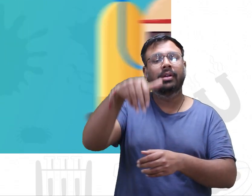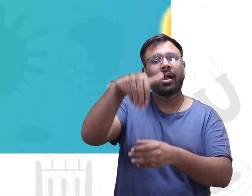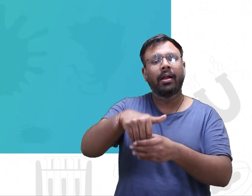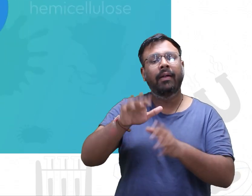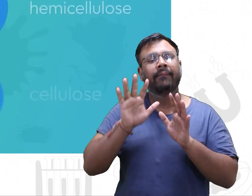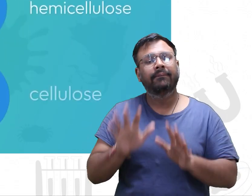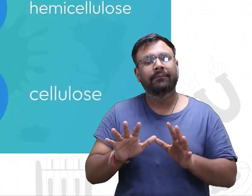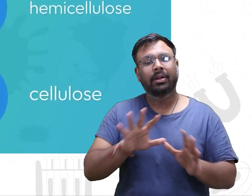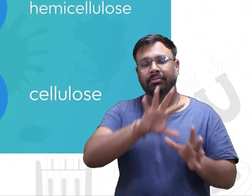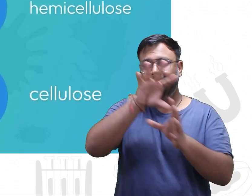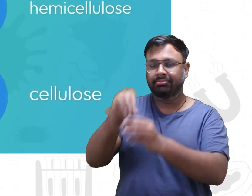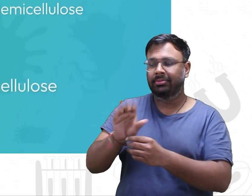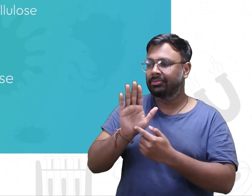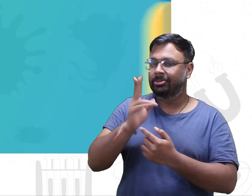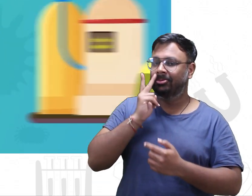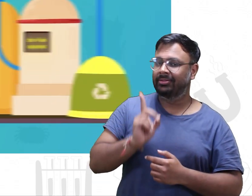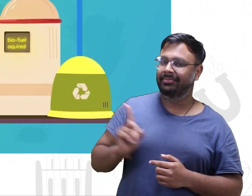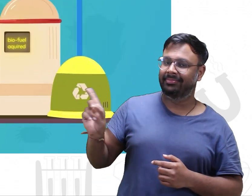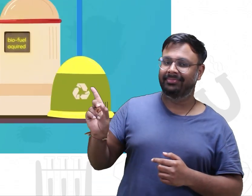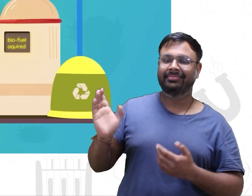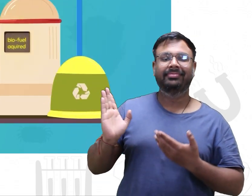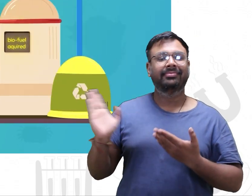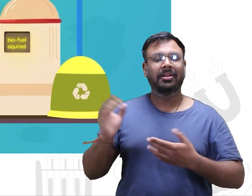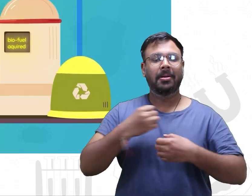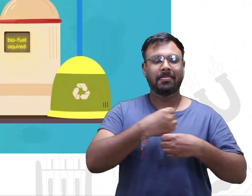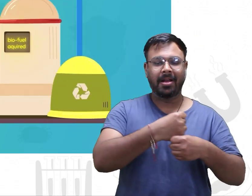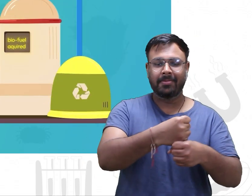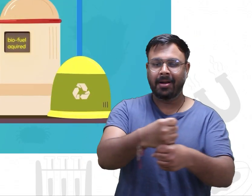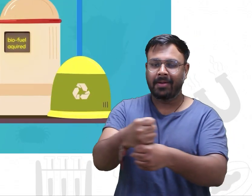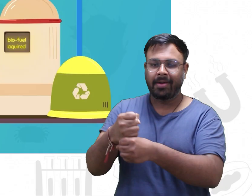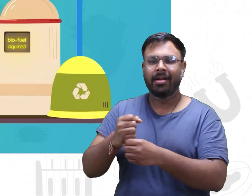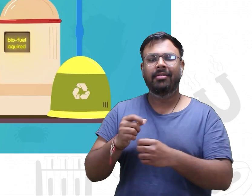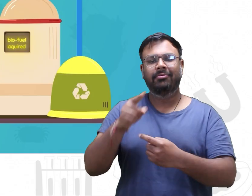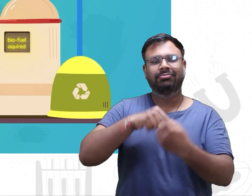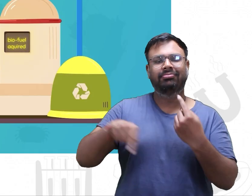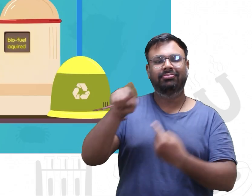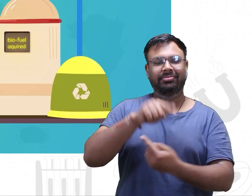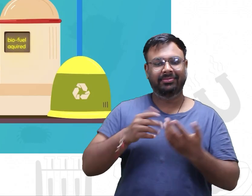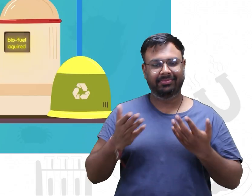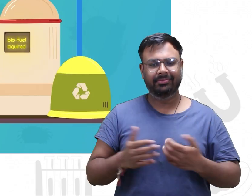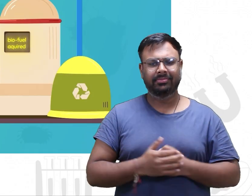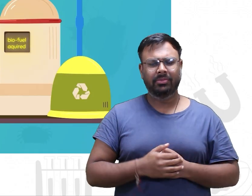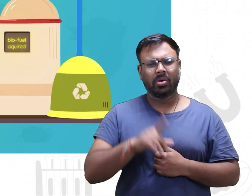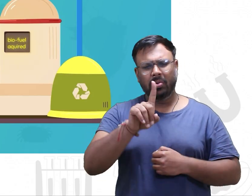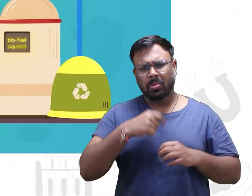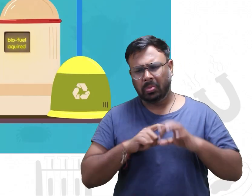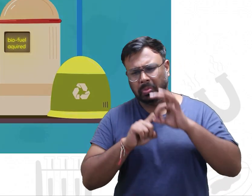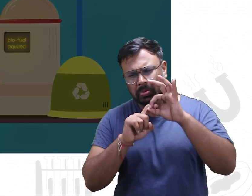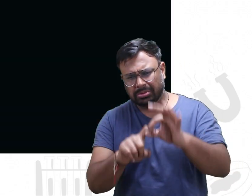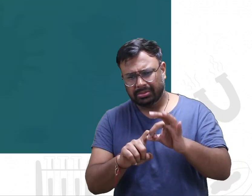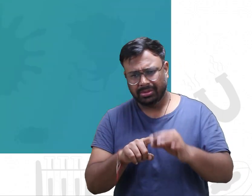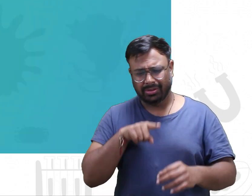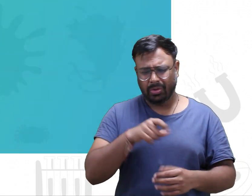for biofuels, which is produced from lignocellulose, a mixture of cellulose, hemicellulose and lignin, which make up the plant cell